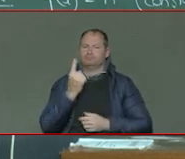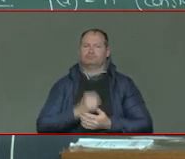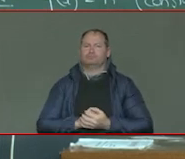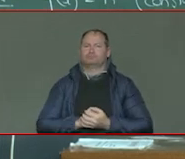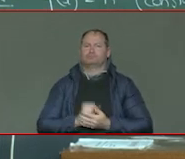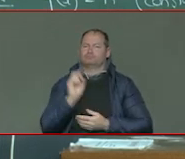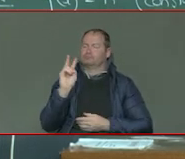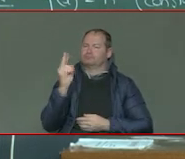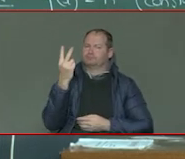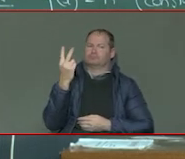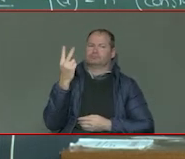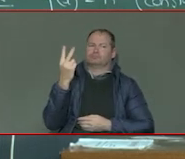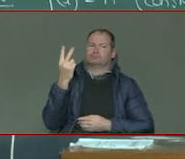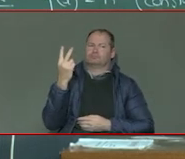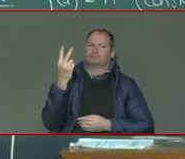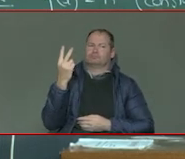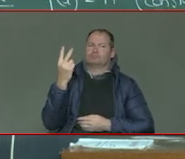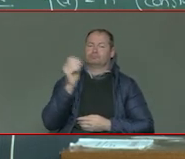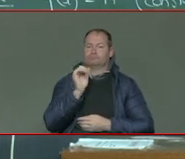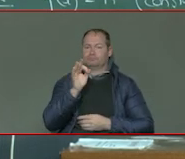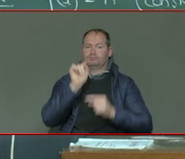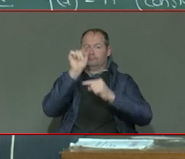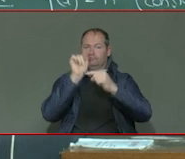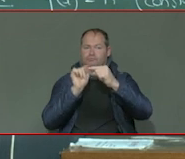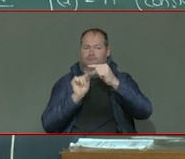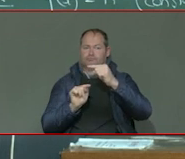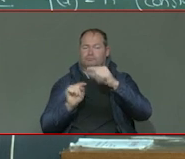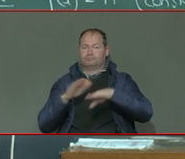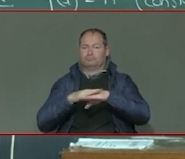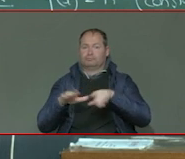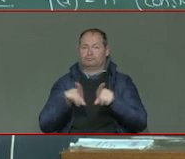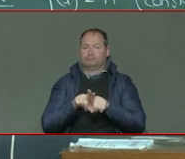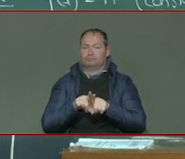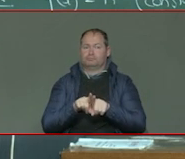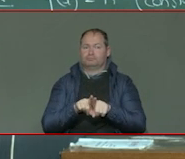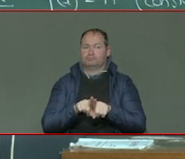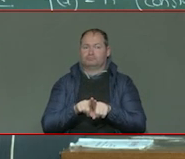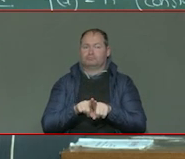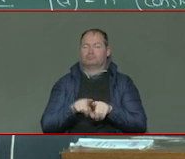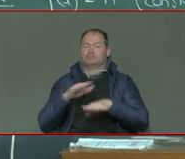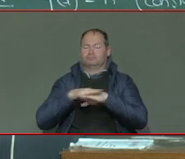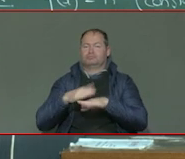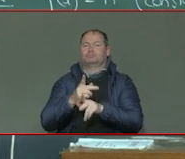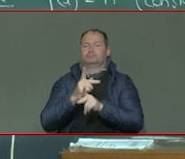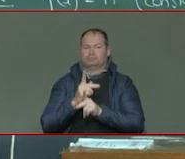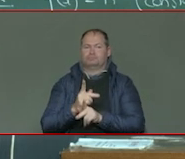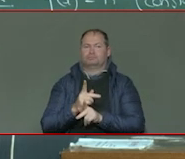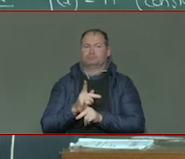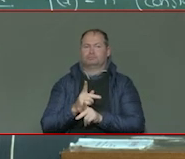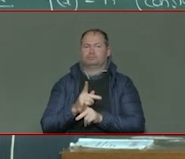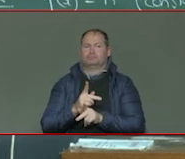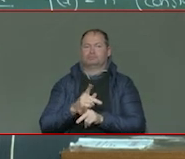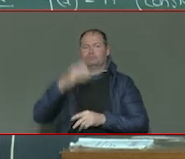second exponential law is if you divide with the same base, you keep the base, you subtract